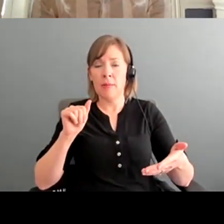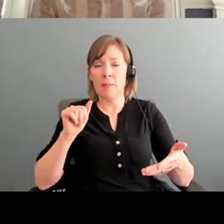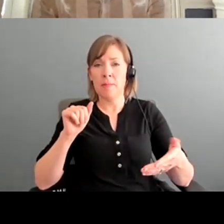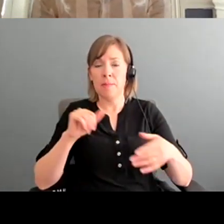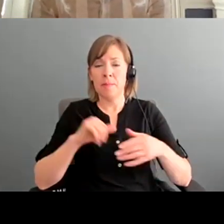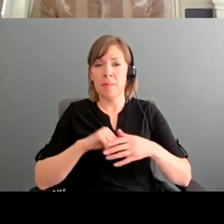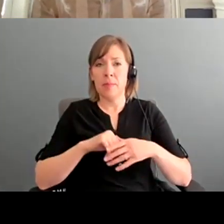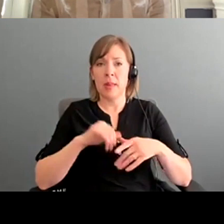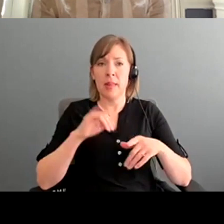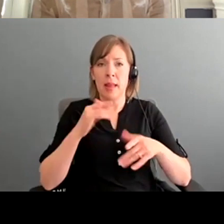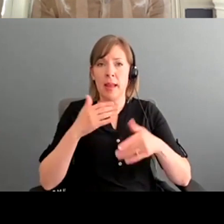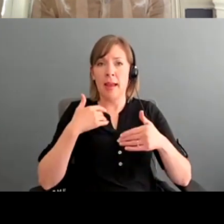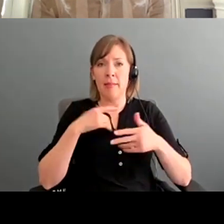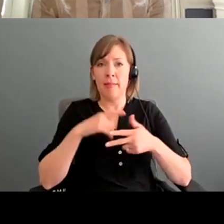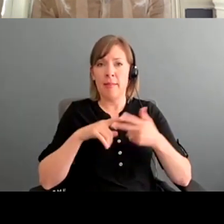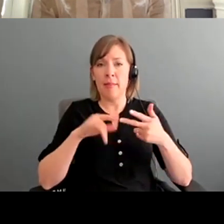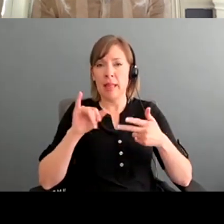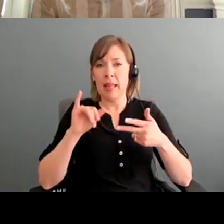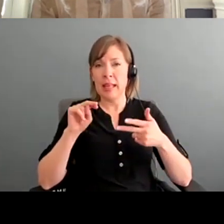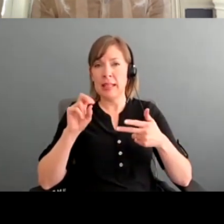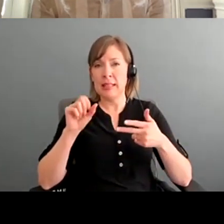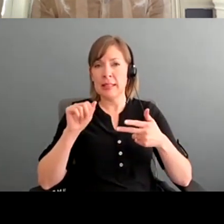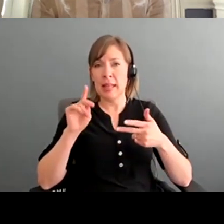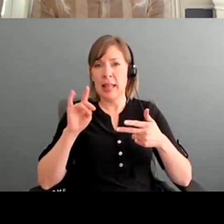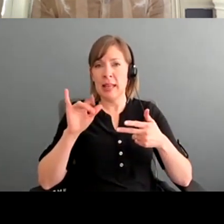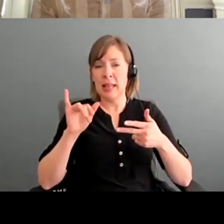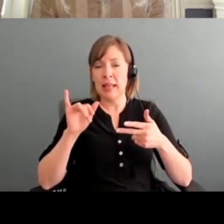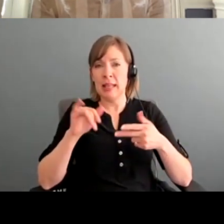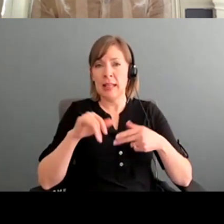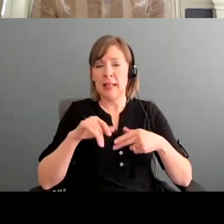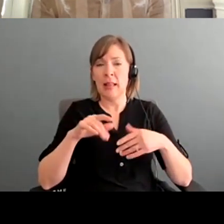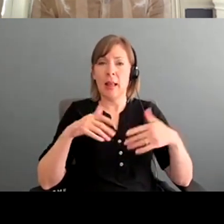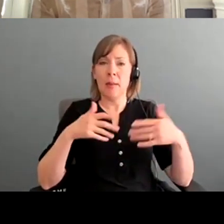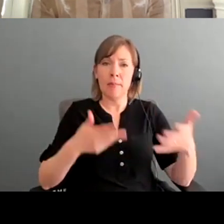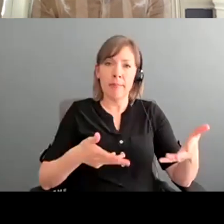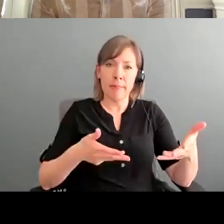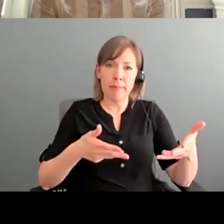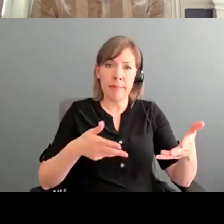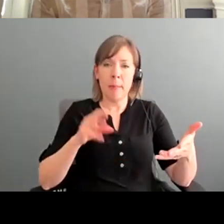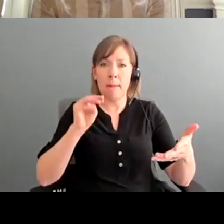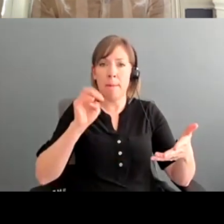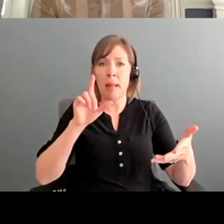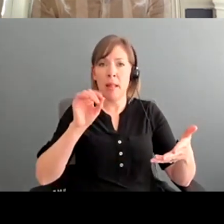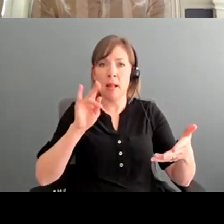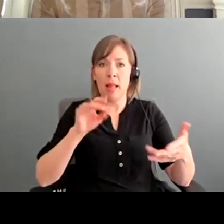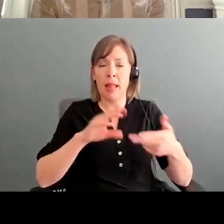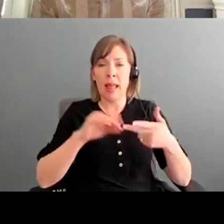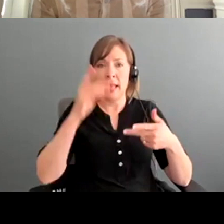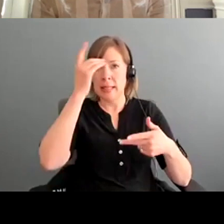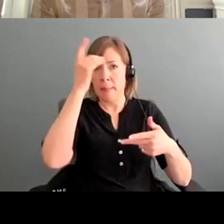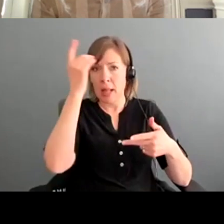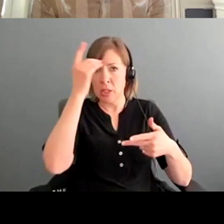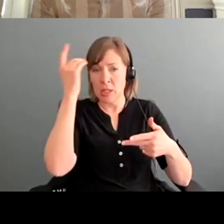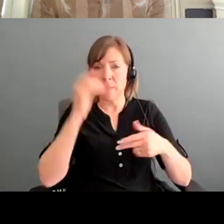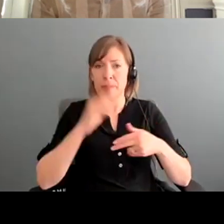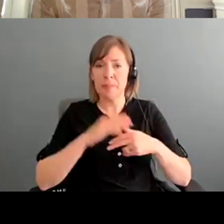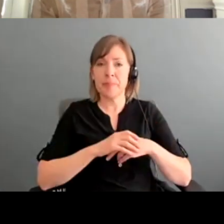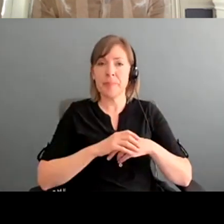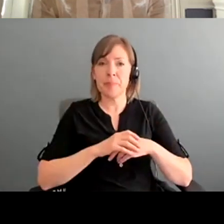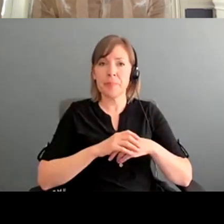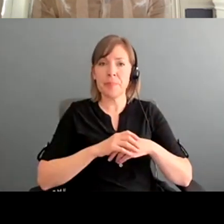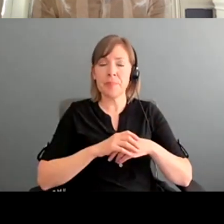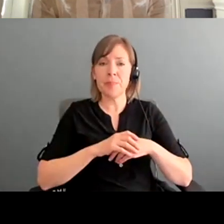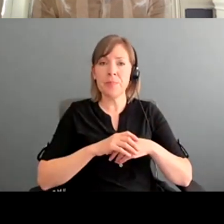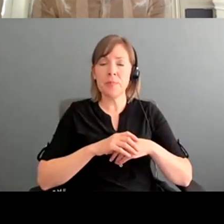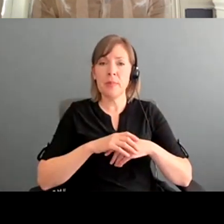nosology of insanity: mania, melancholia, and dementia. And